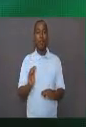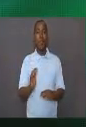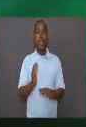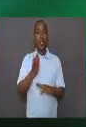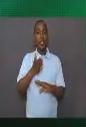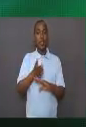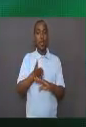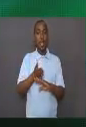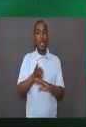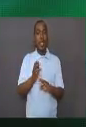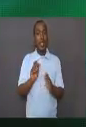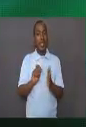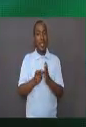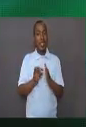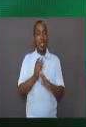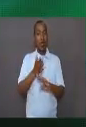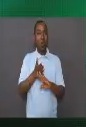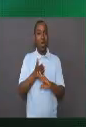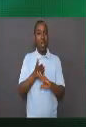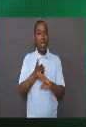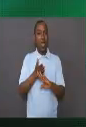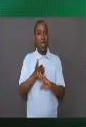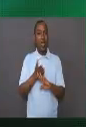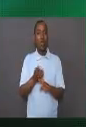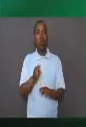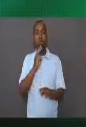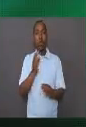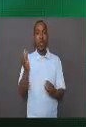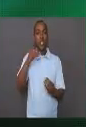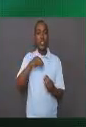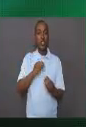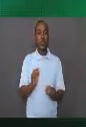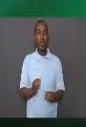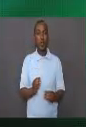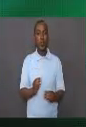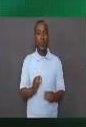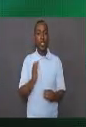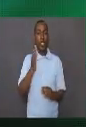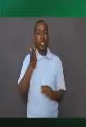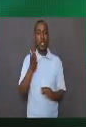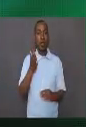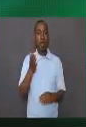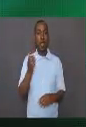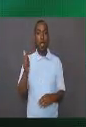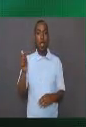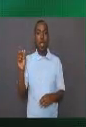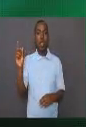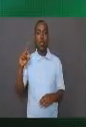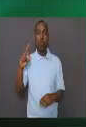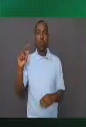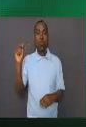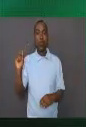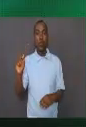After a minute, rinse the slide with water. Apply iodine to the slide.